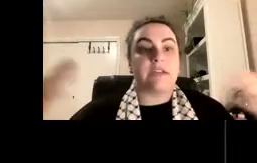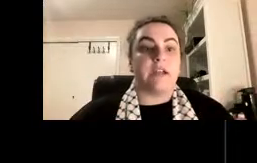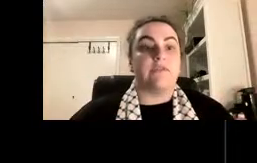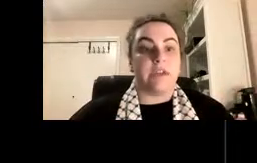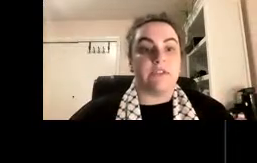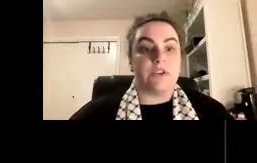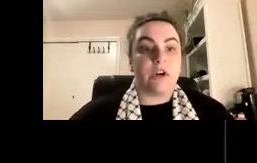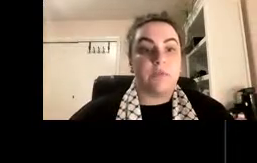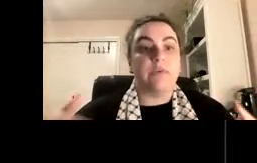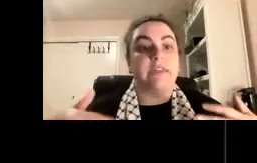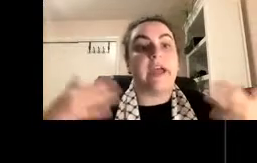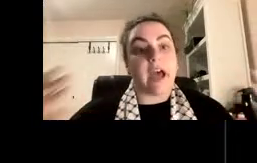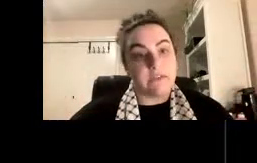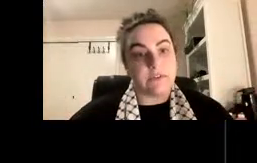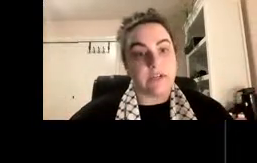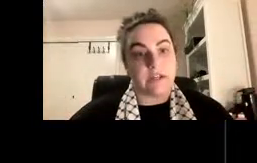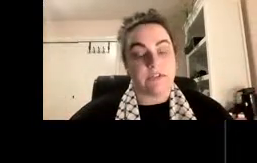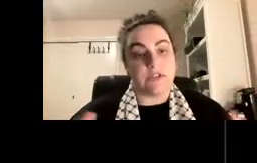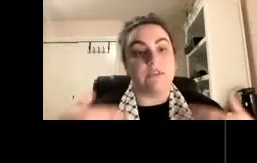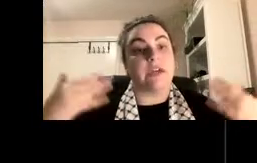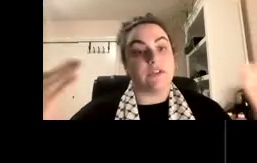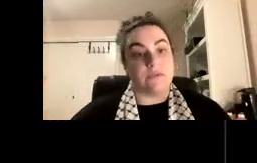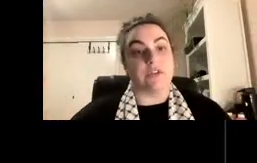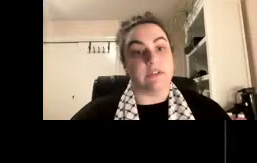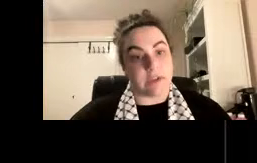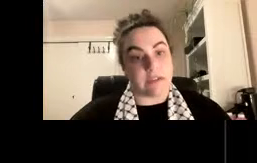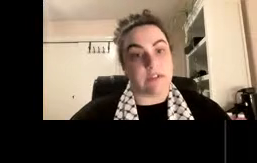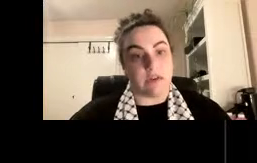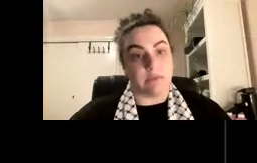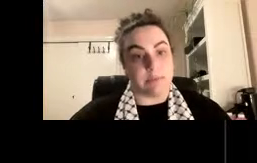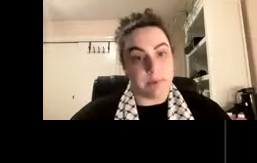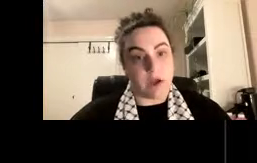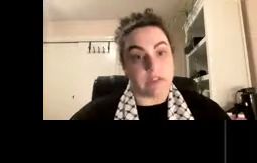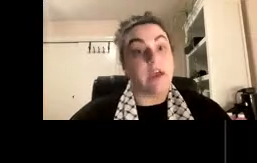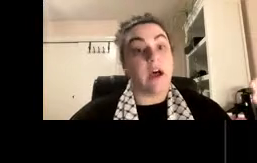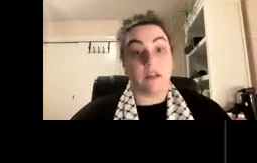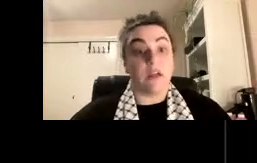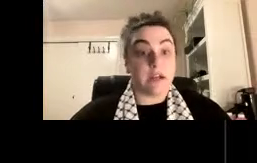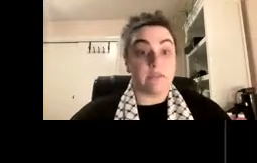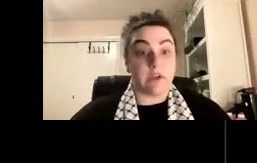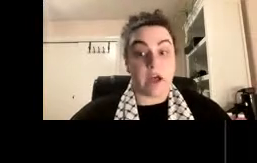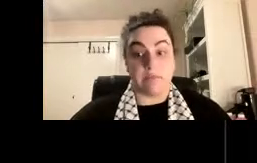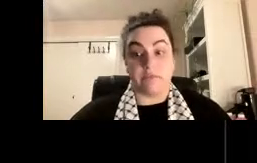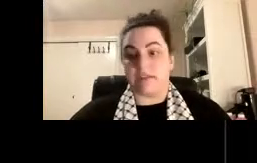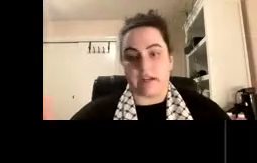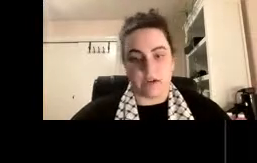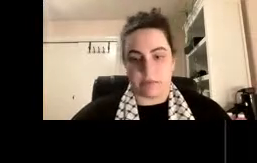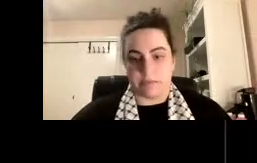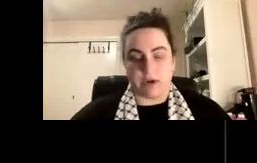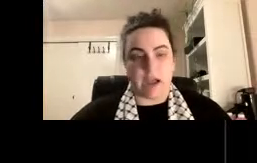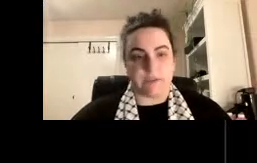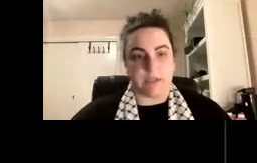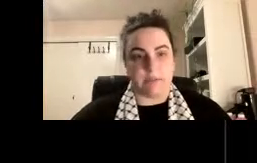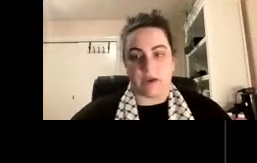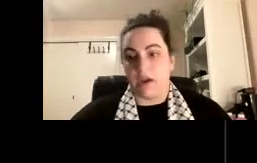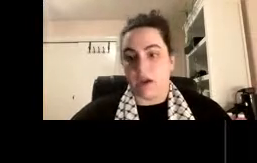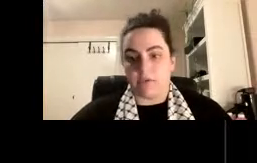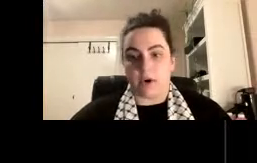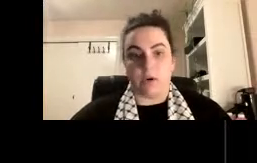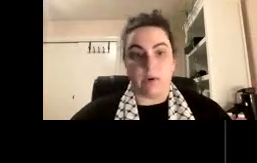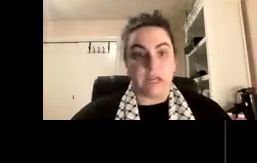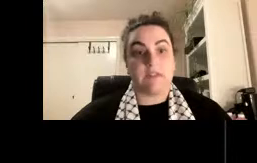in this kind of vague term when they advertise to you that you should invest in government bonds. A lot of funds that I know people are asking